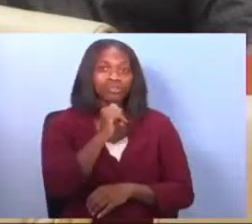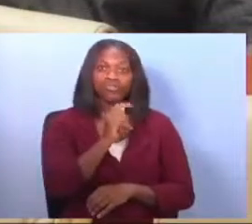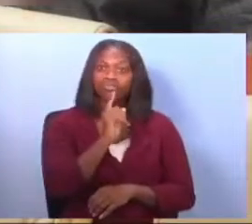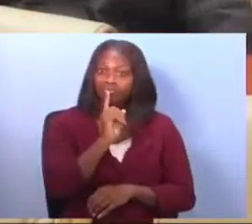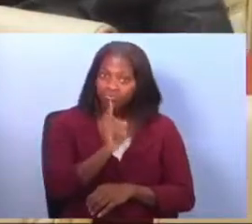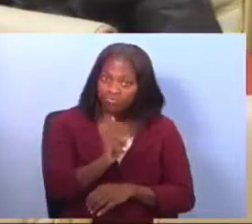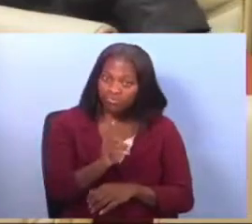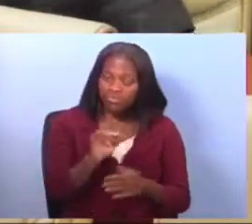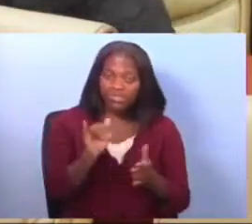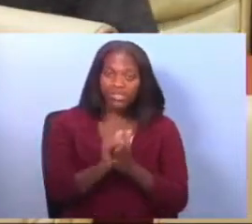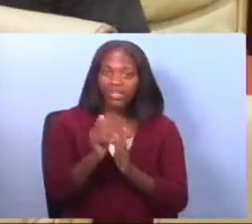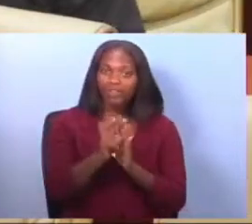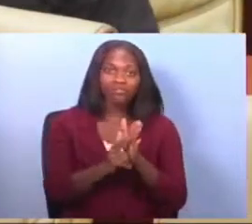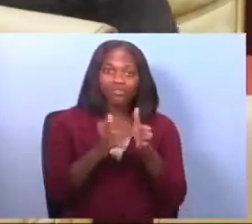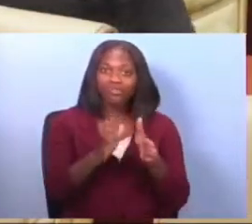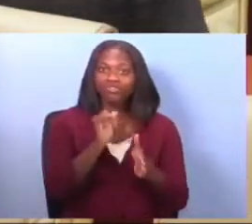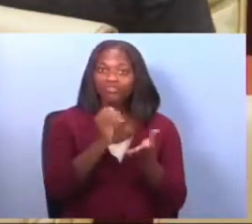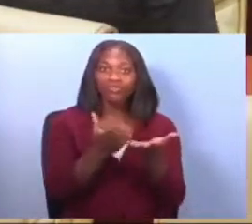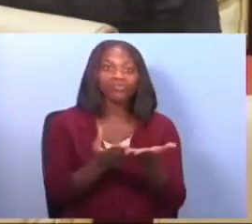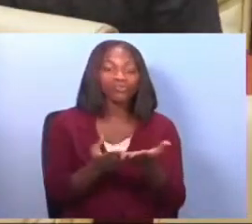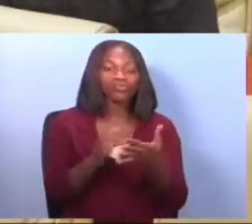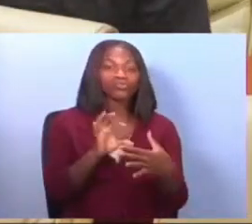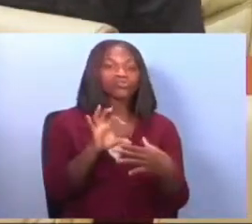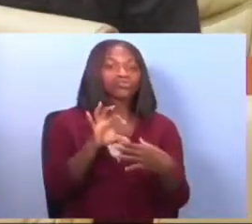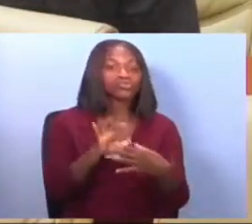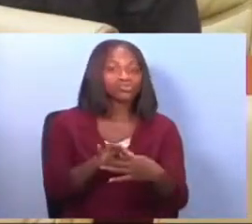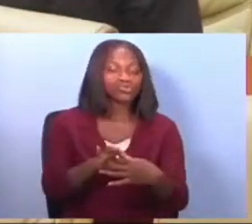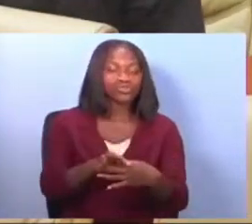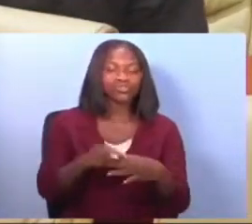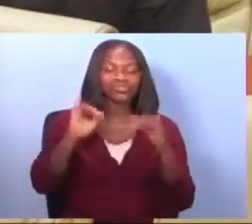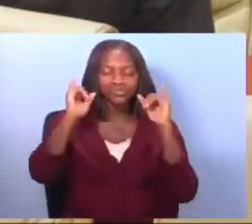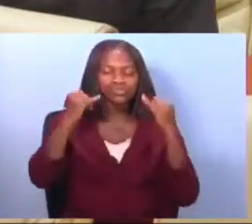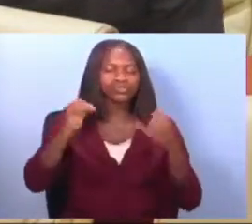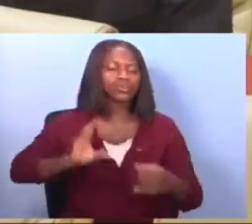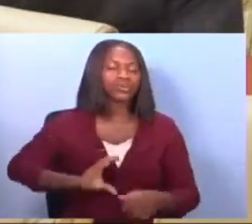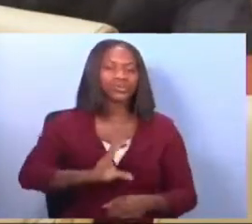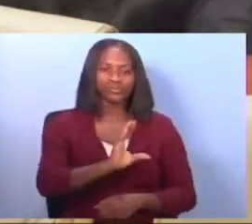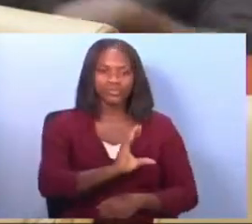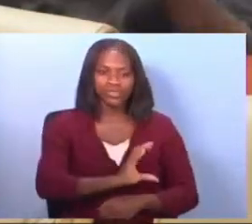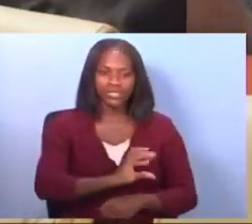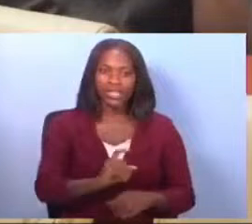to serve on the Judiciary Committee. But on a lighter note,